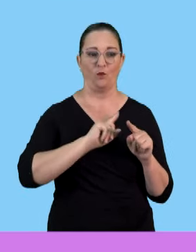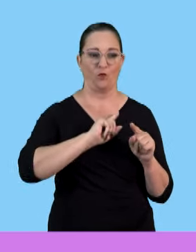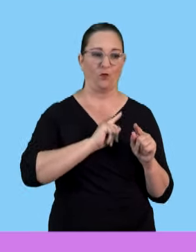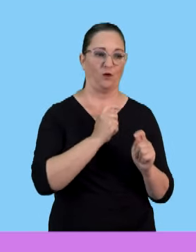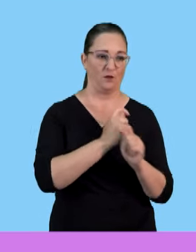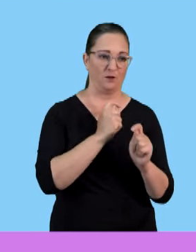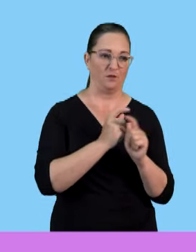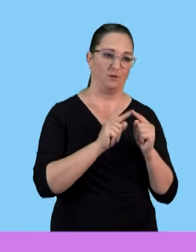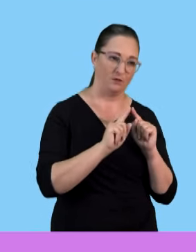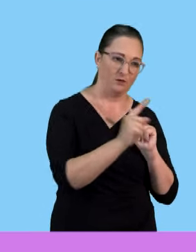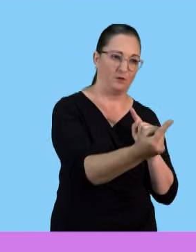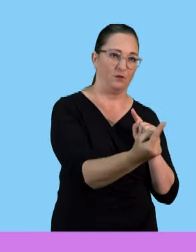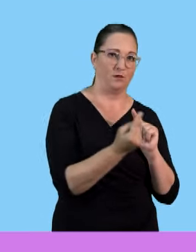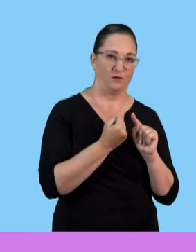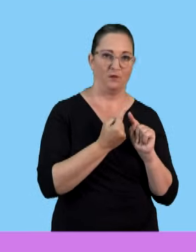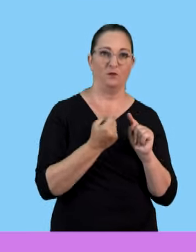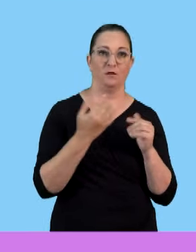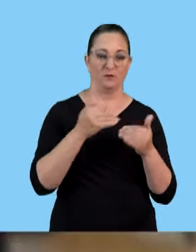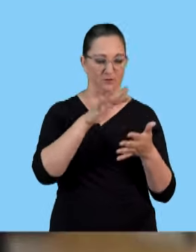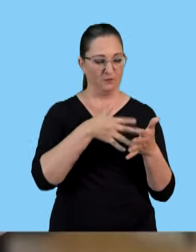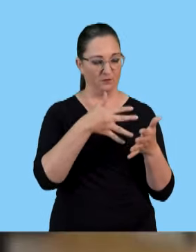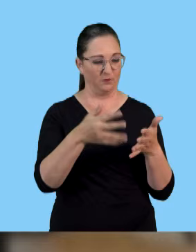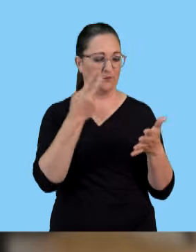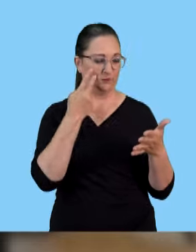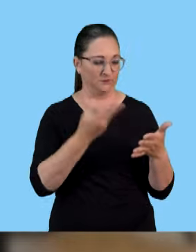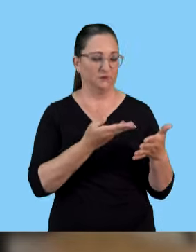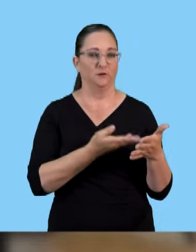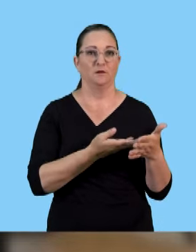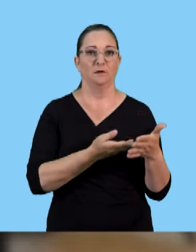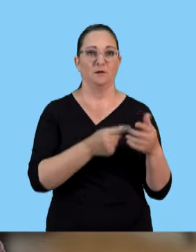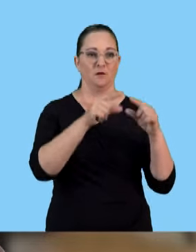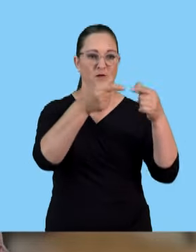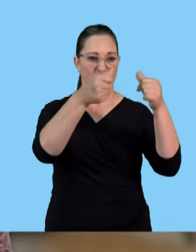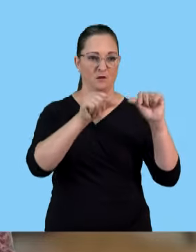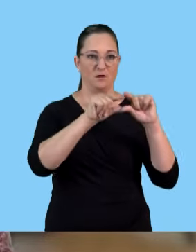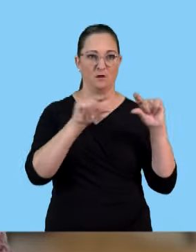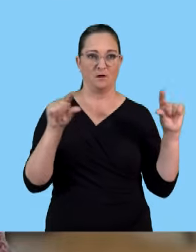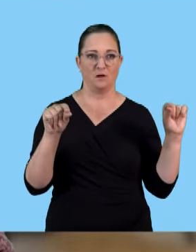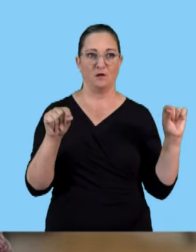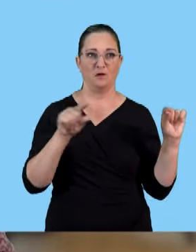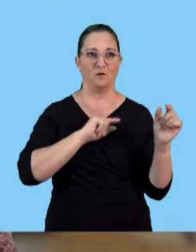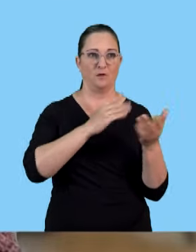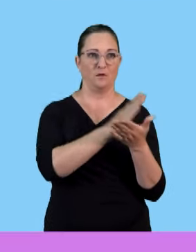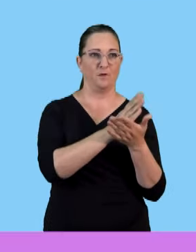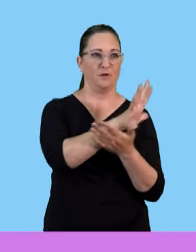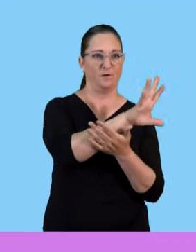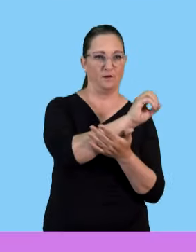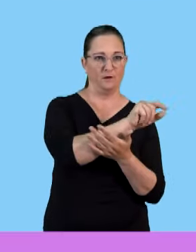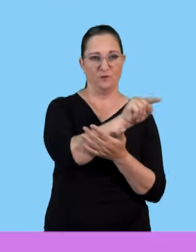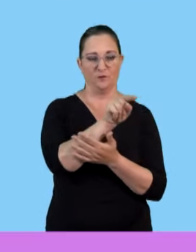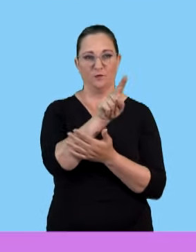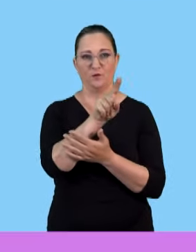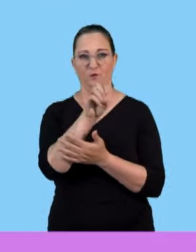as our return trip. Now, you go back to the given table. So you go to the next block. It says